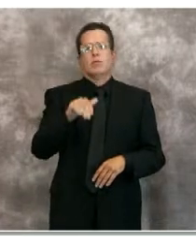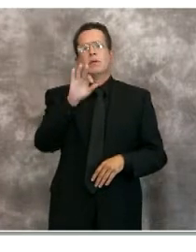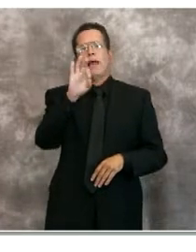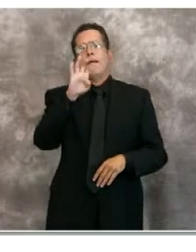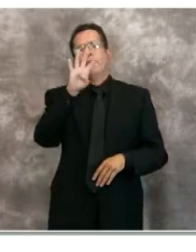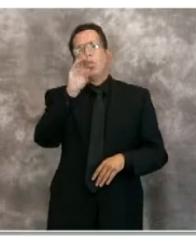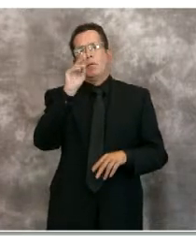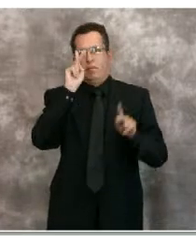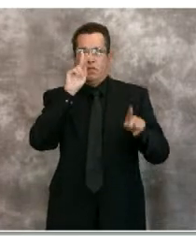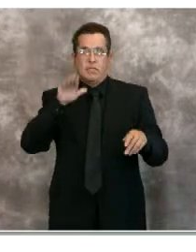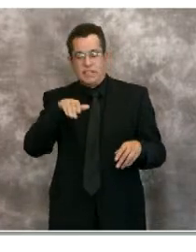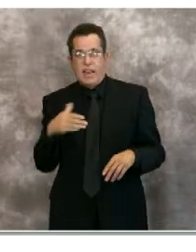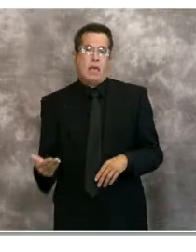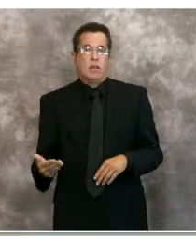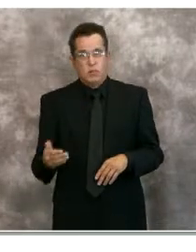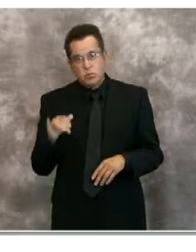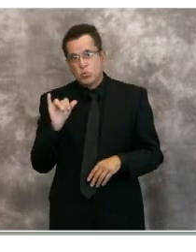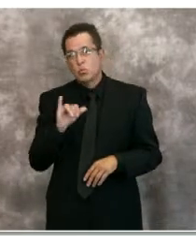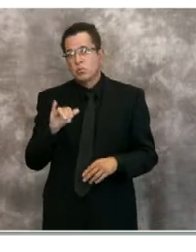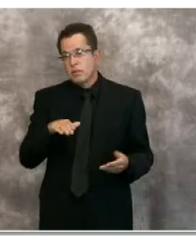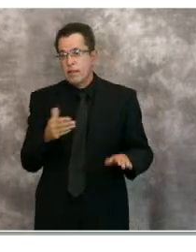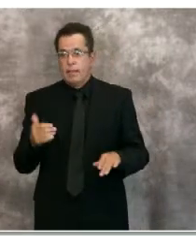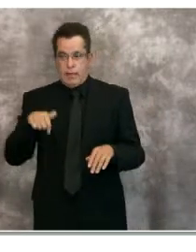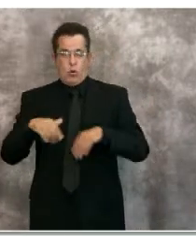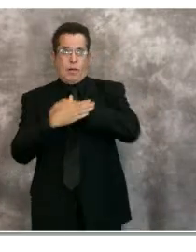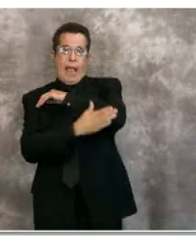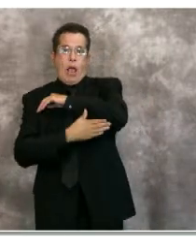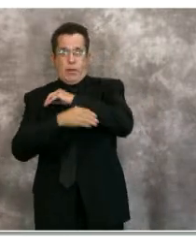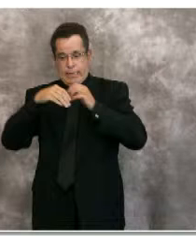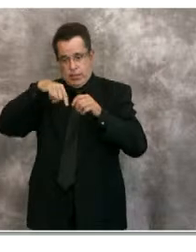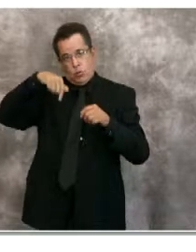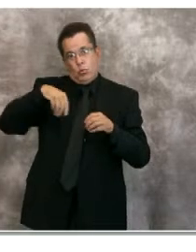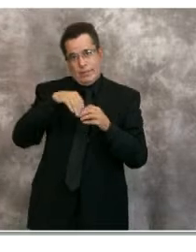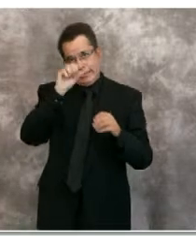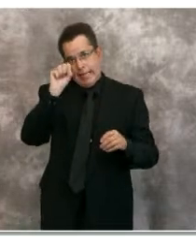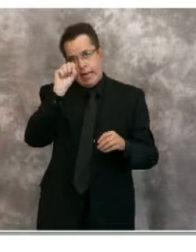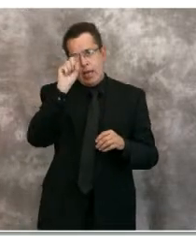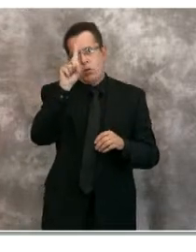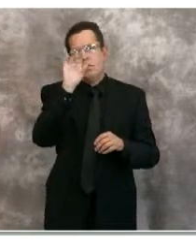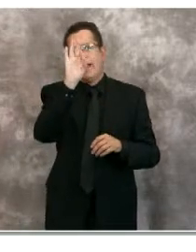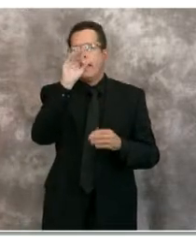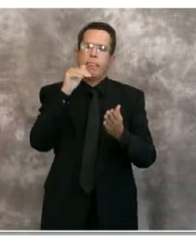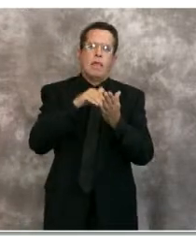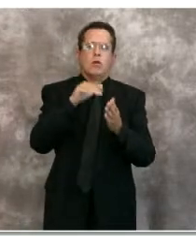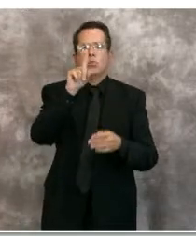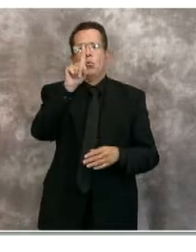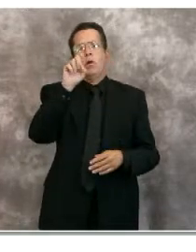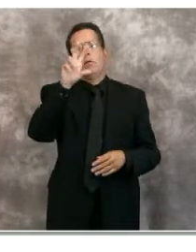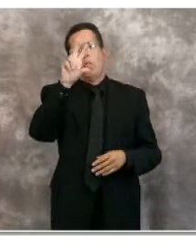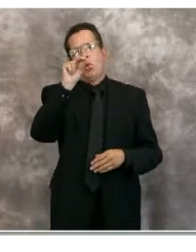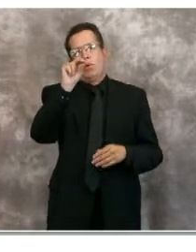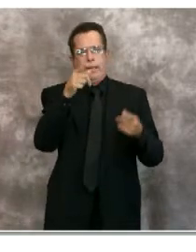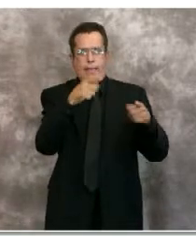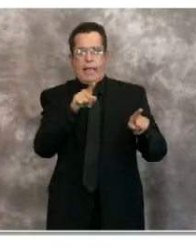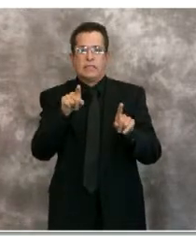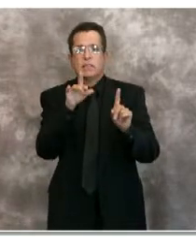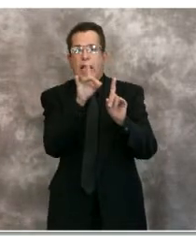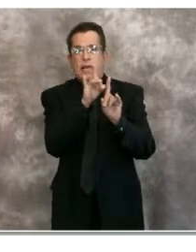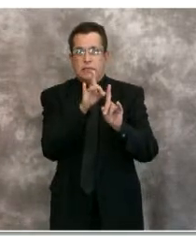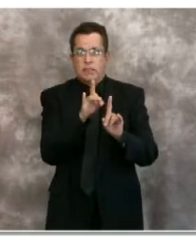4,940 deaths. And today, the County of San Diego is reporting 9,130 cases, which